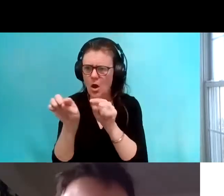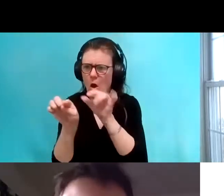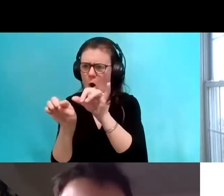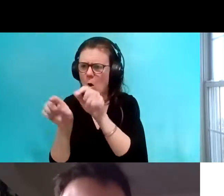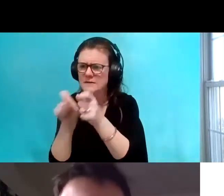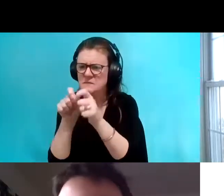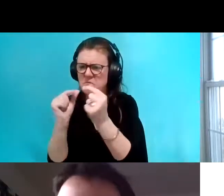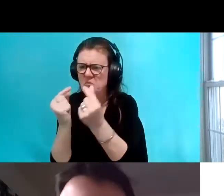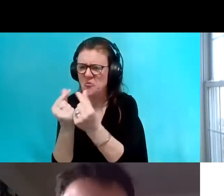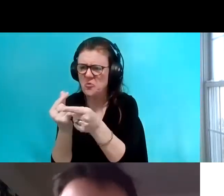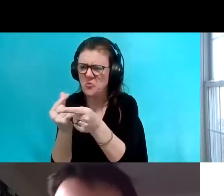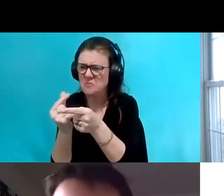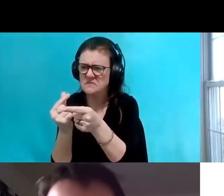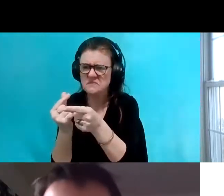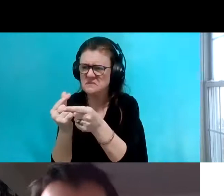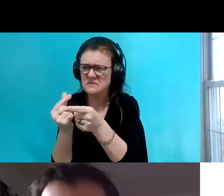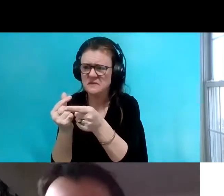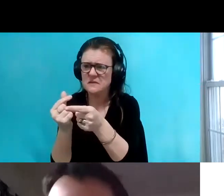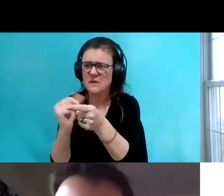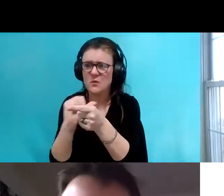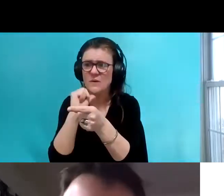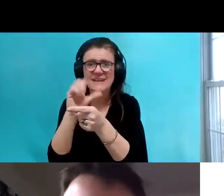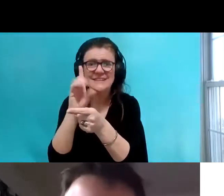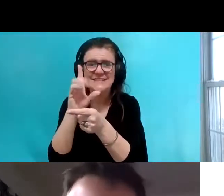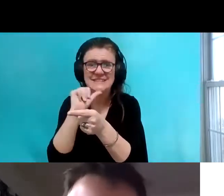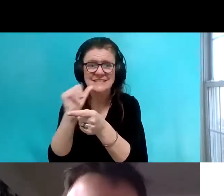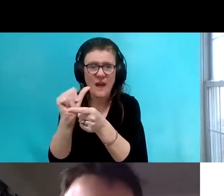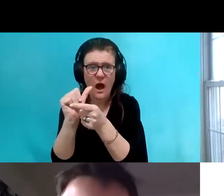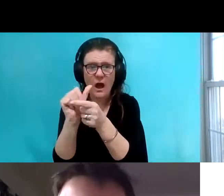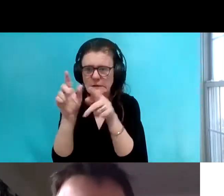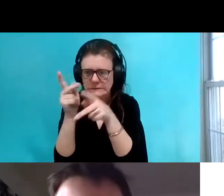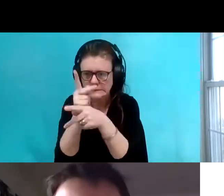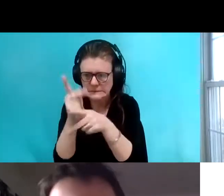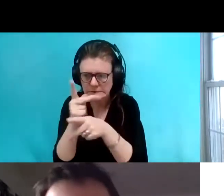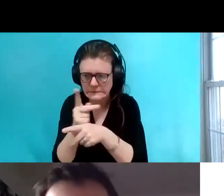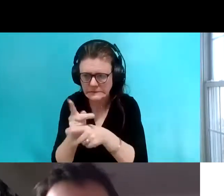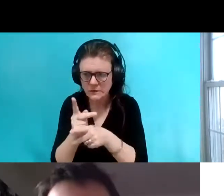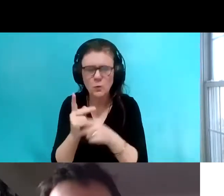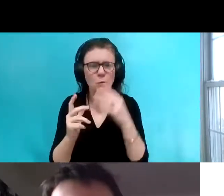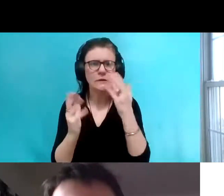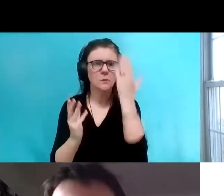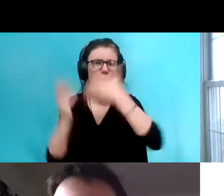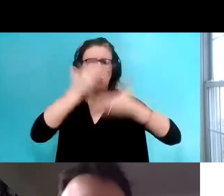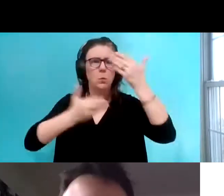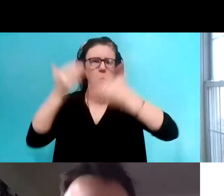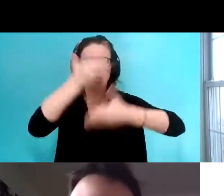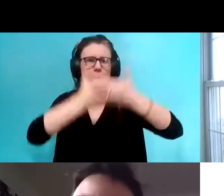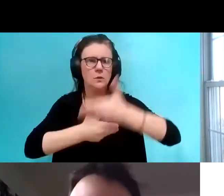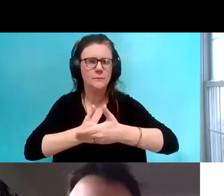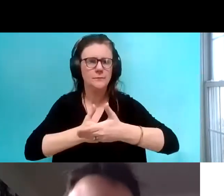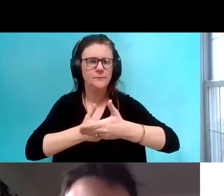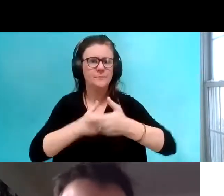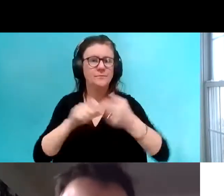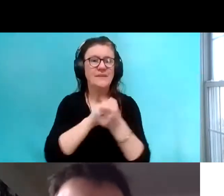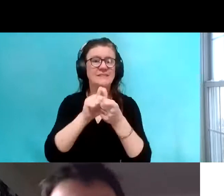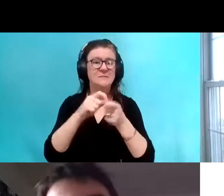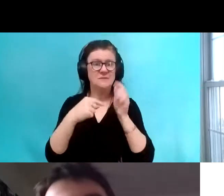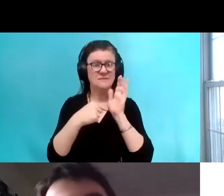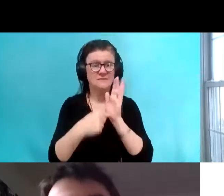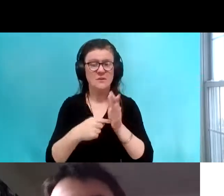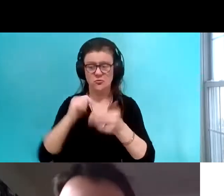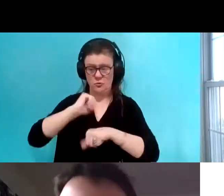which maybe, if you were not to disaggregate the data, would not be kind of missed out. And especially when we're sort of building